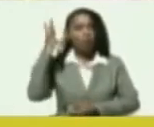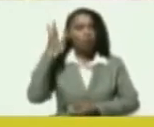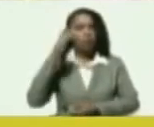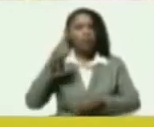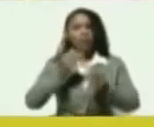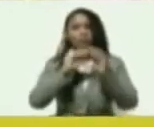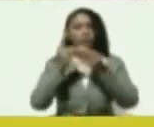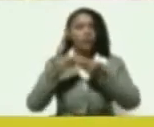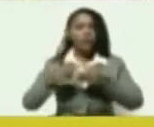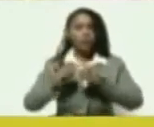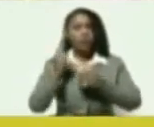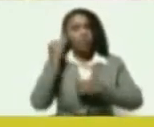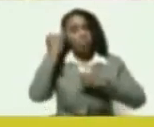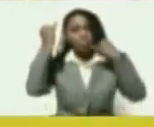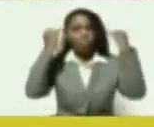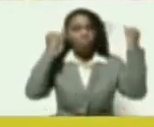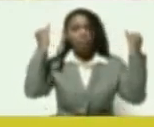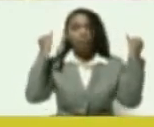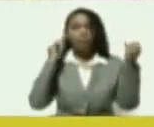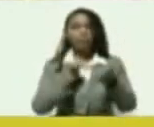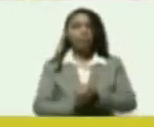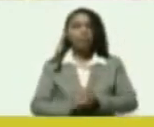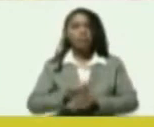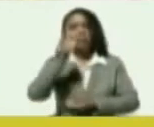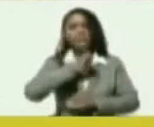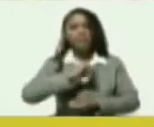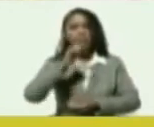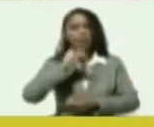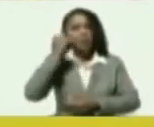Creative resistance,